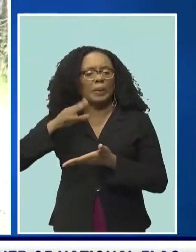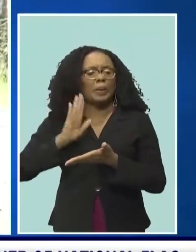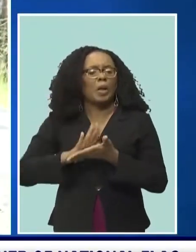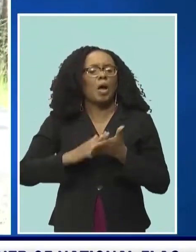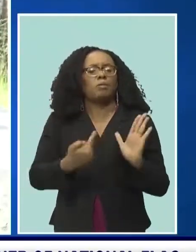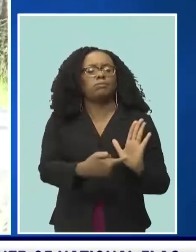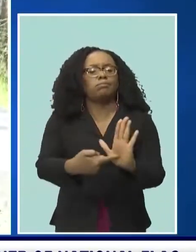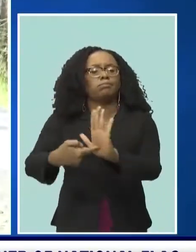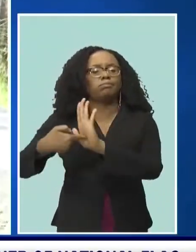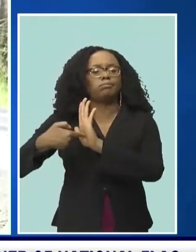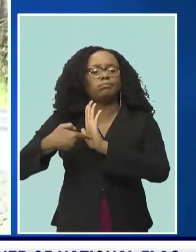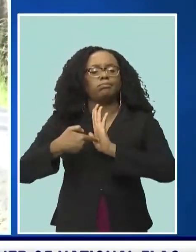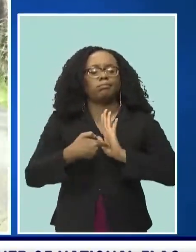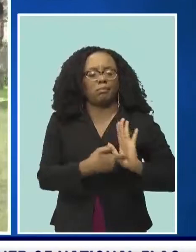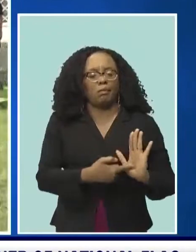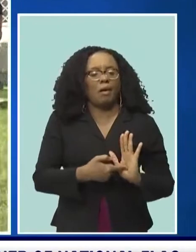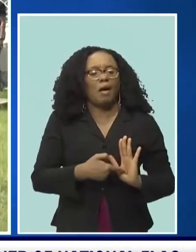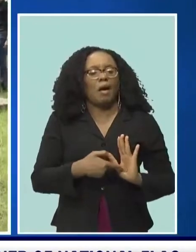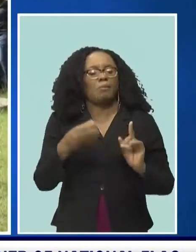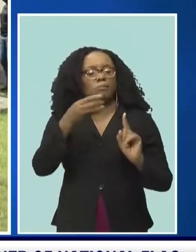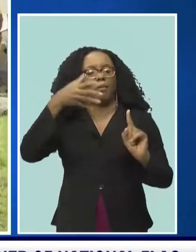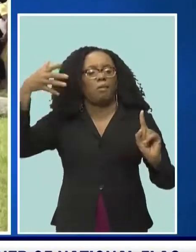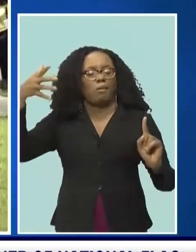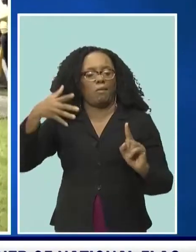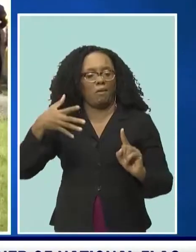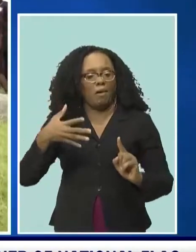shone the spotlight on Grantley Prescott.